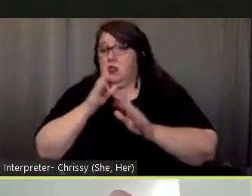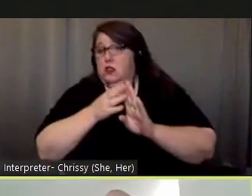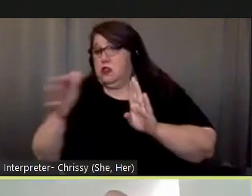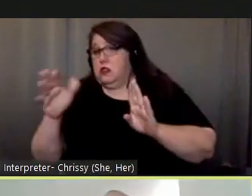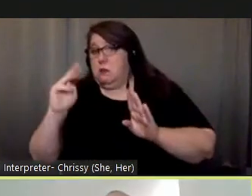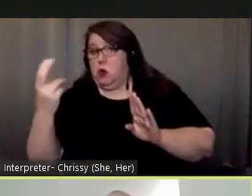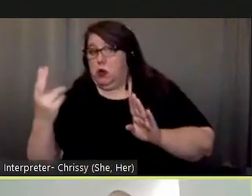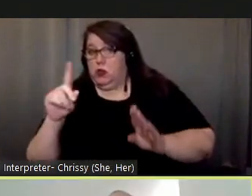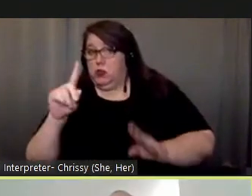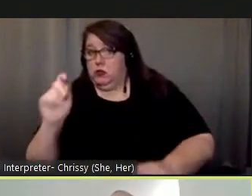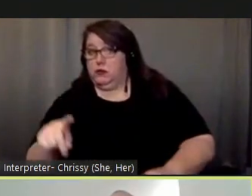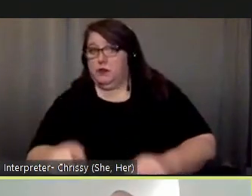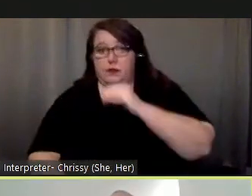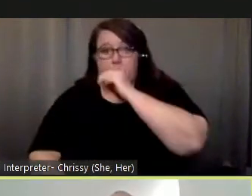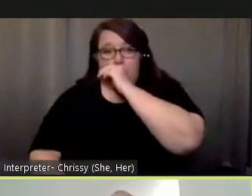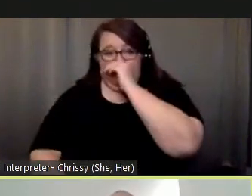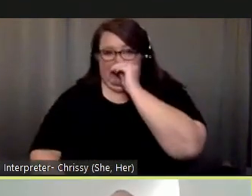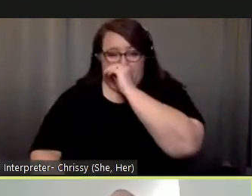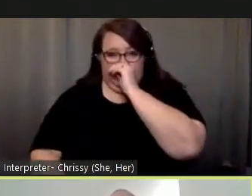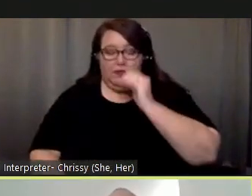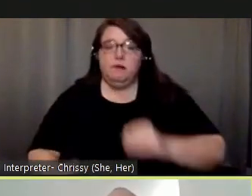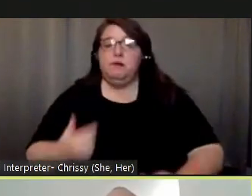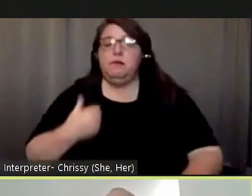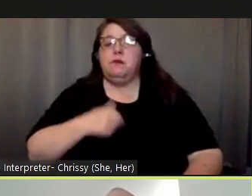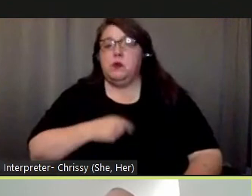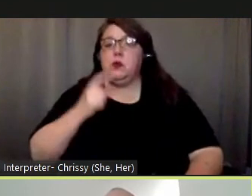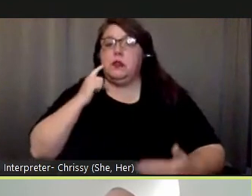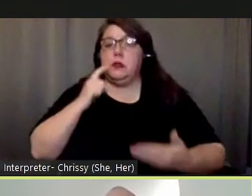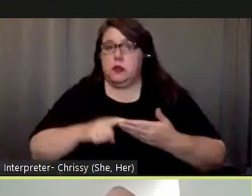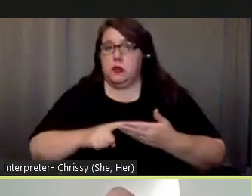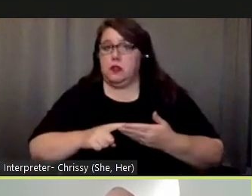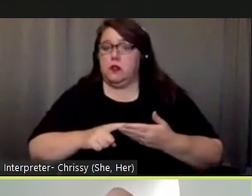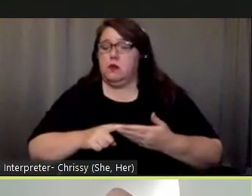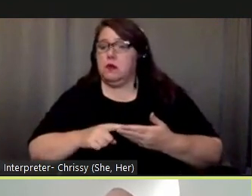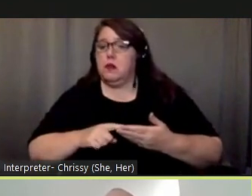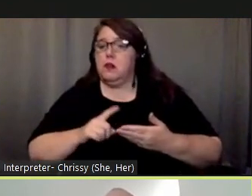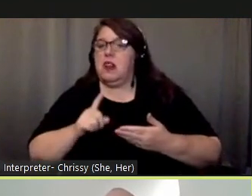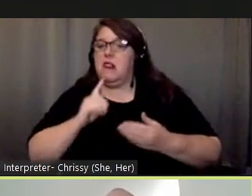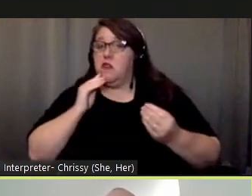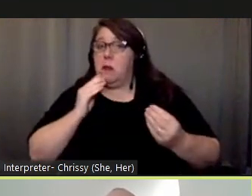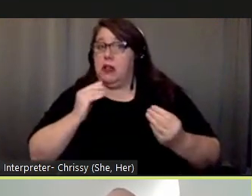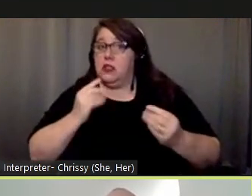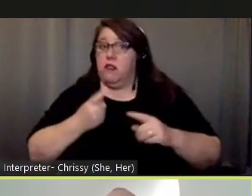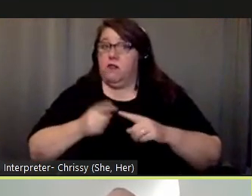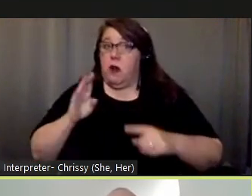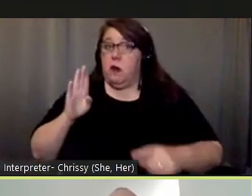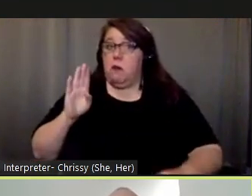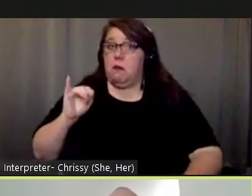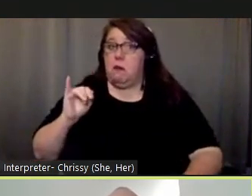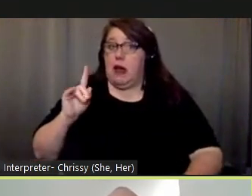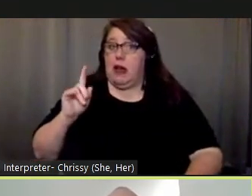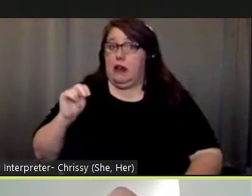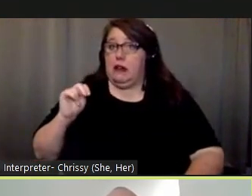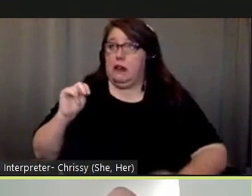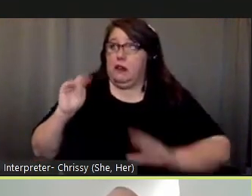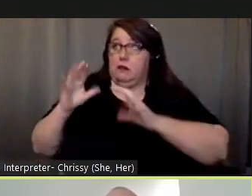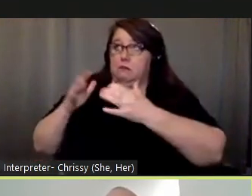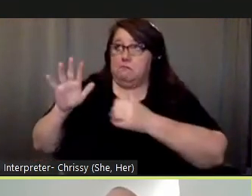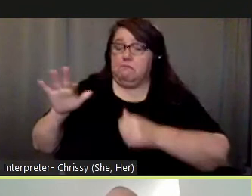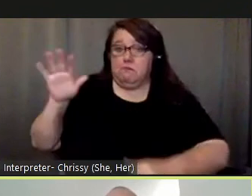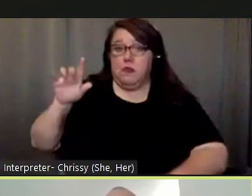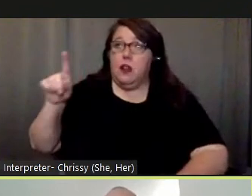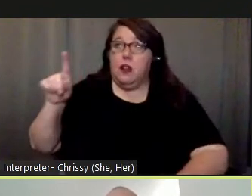So we are seeing some very promising information coming from the Biden administration about a